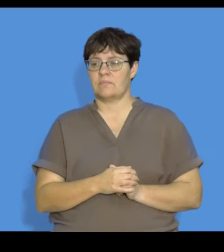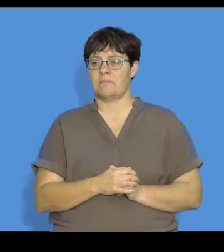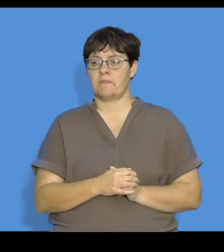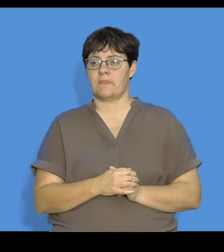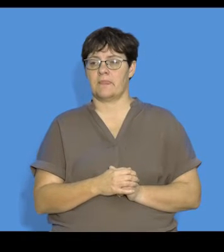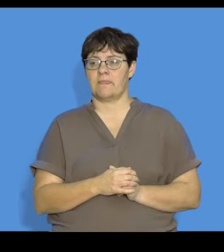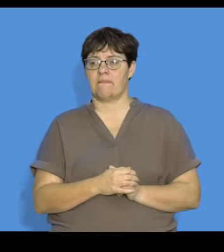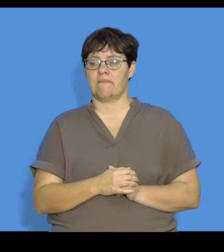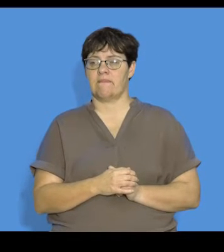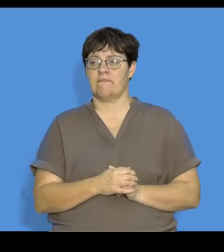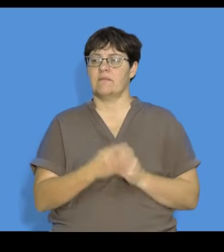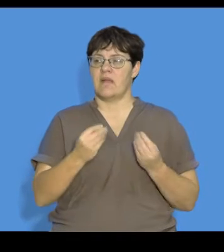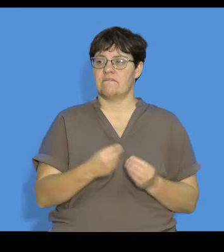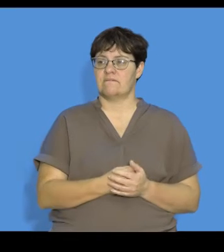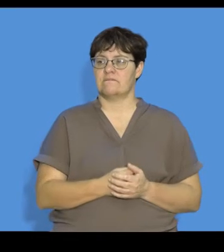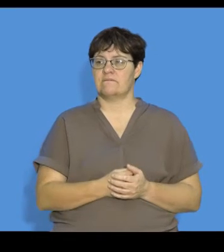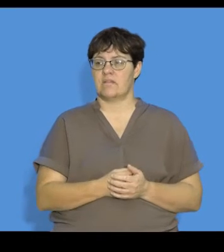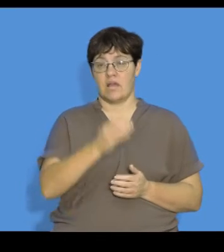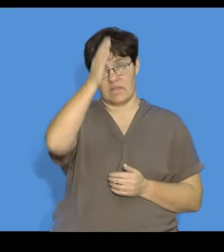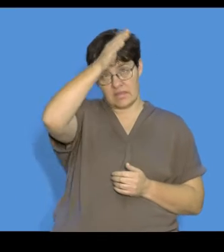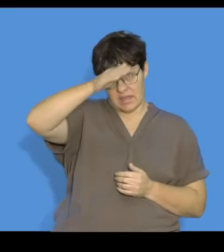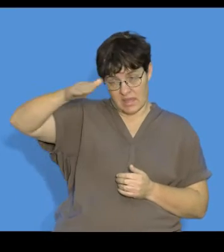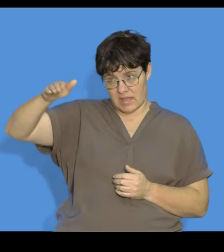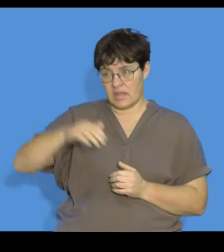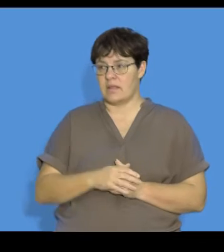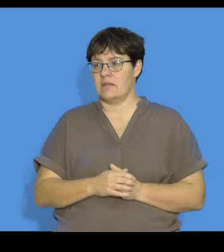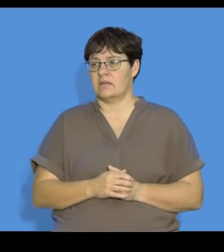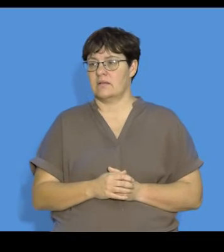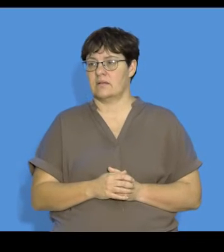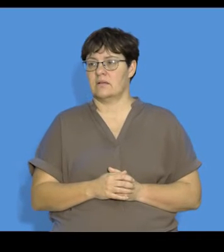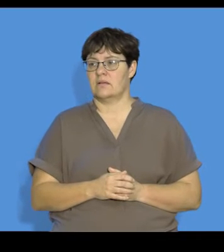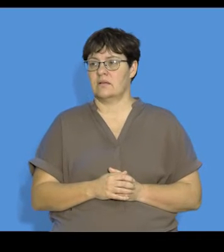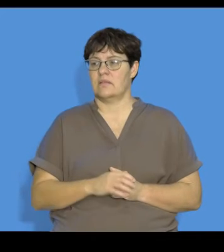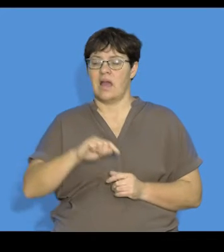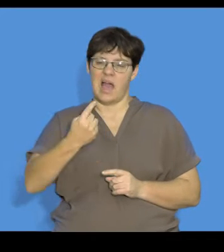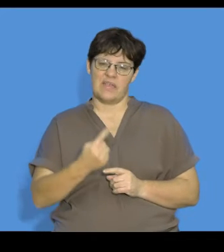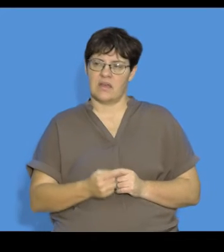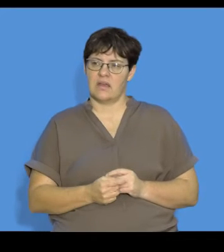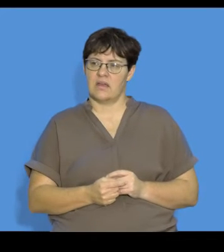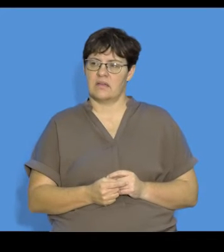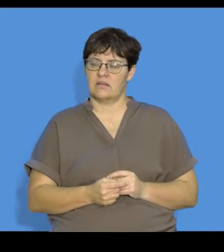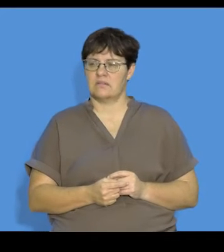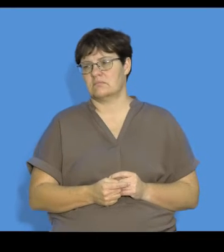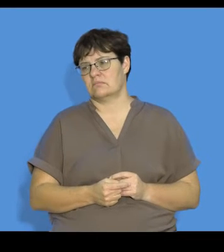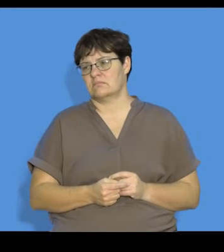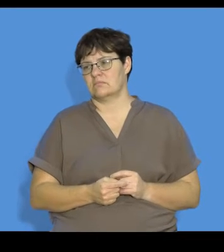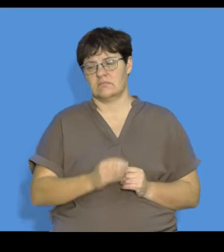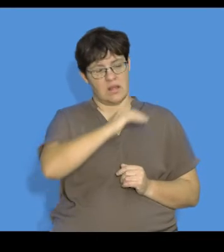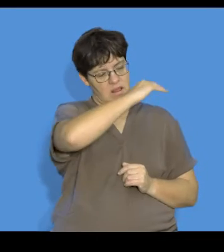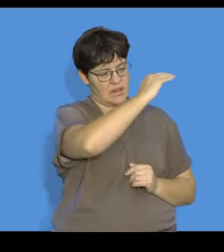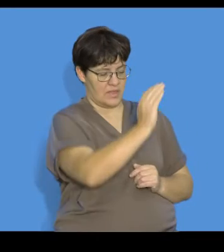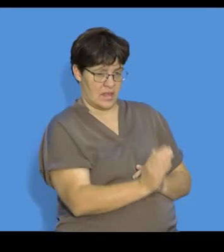say my graph lies there and the other arm lies maybe here, then